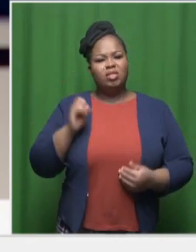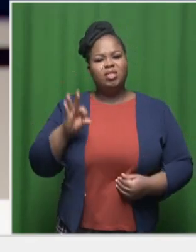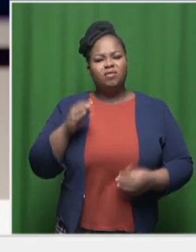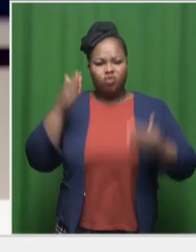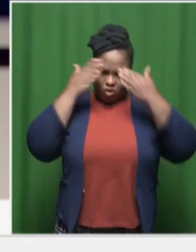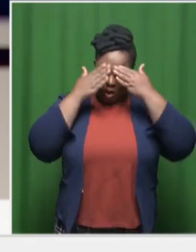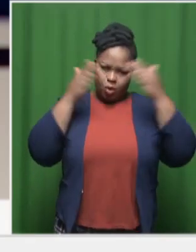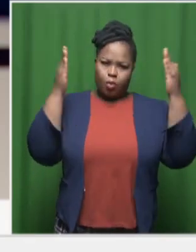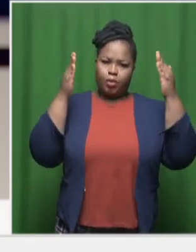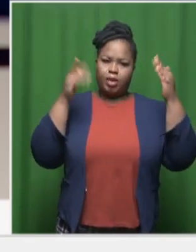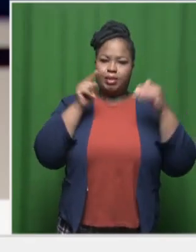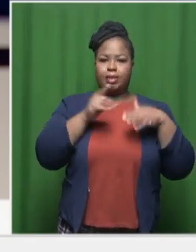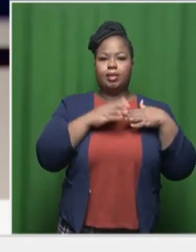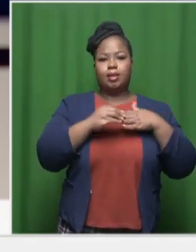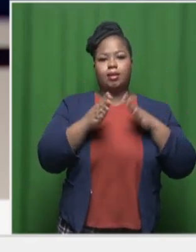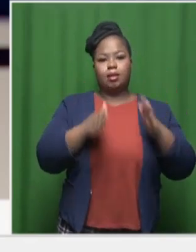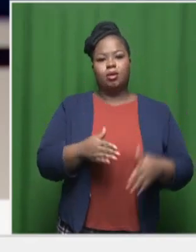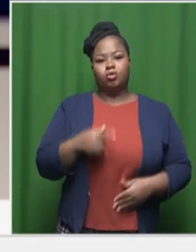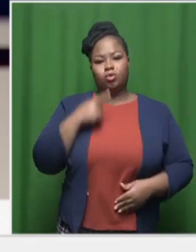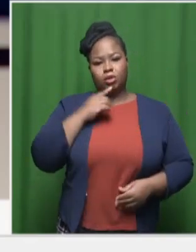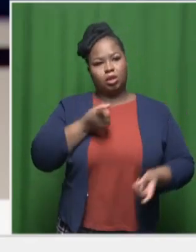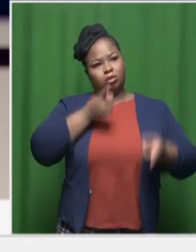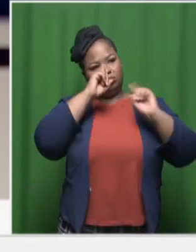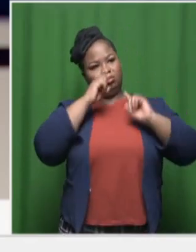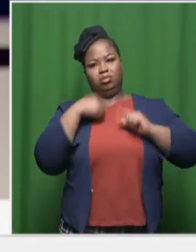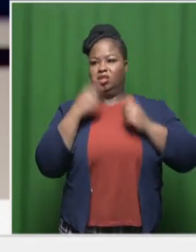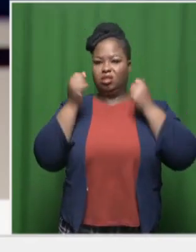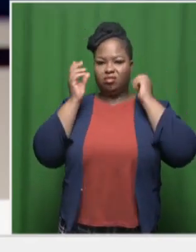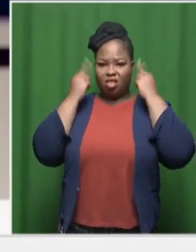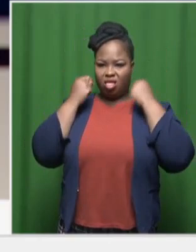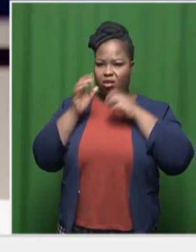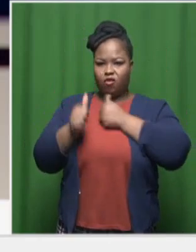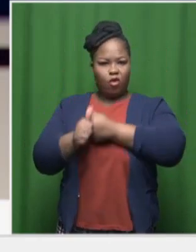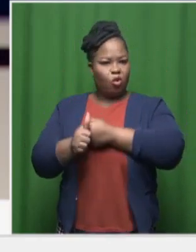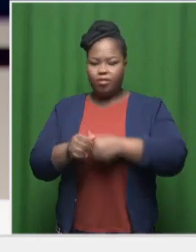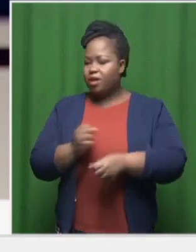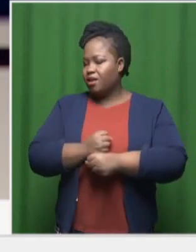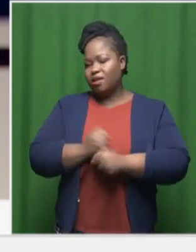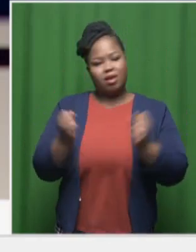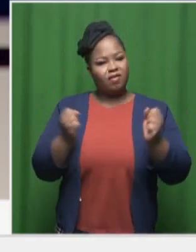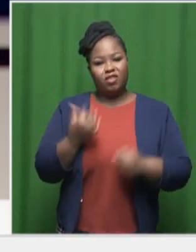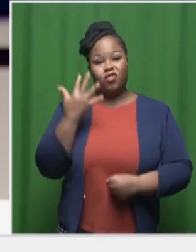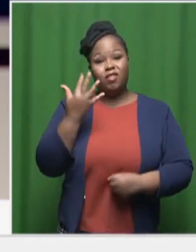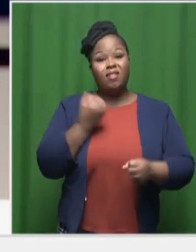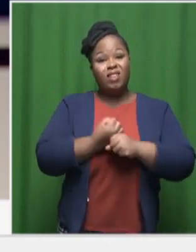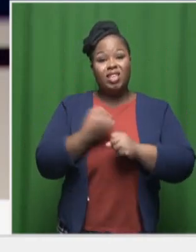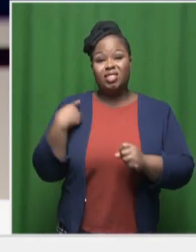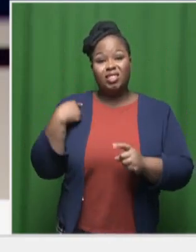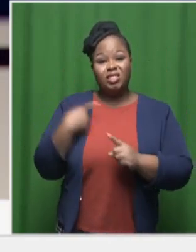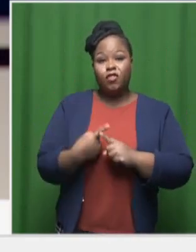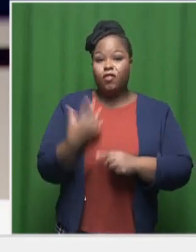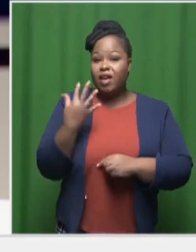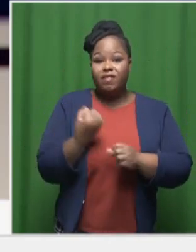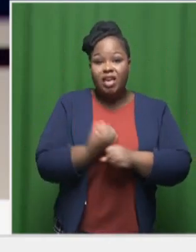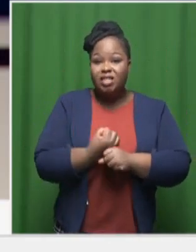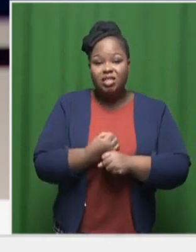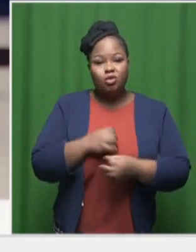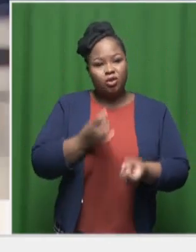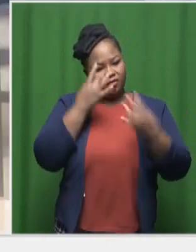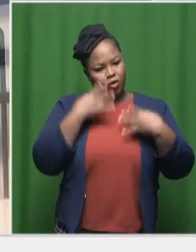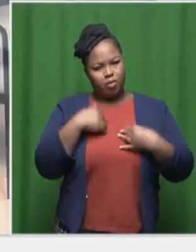as that leader to get that instructions. I was never, in my tenure here, I was never ever told to fire